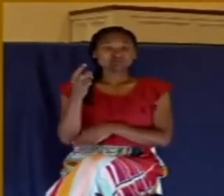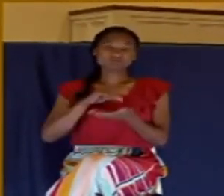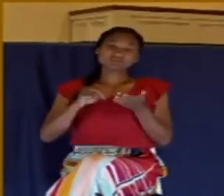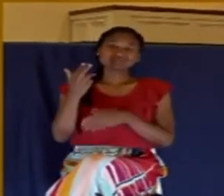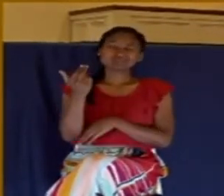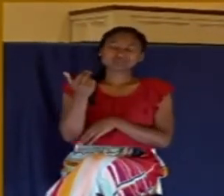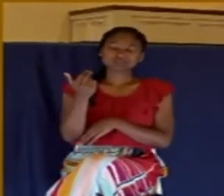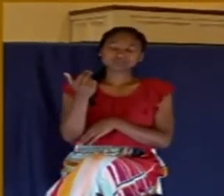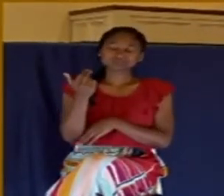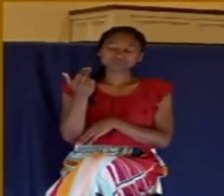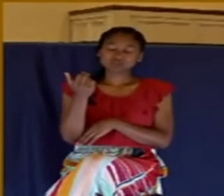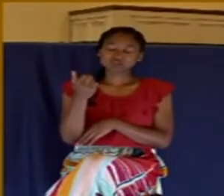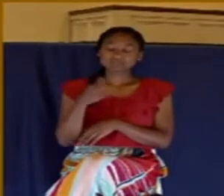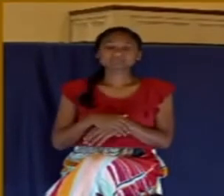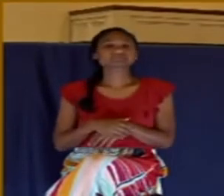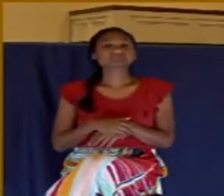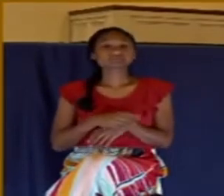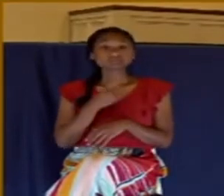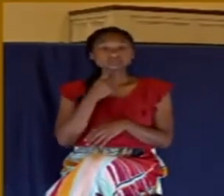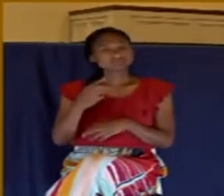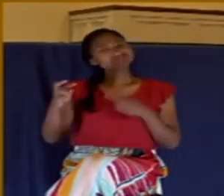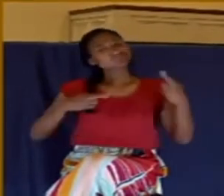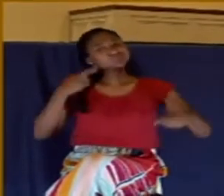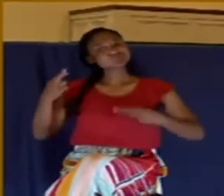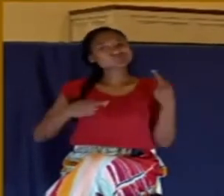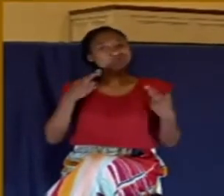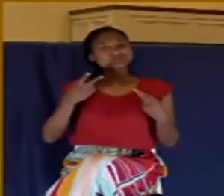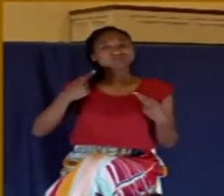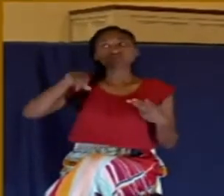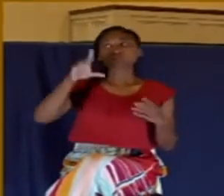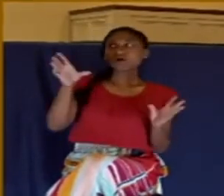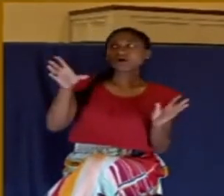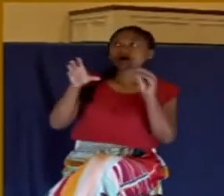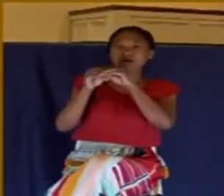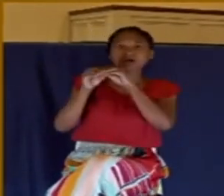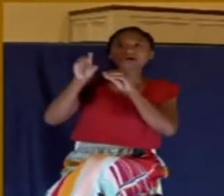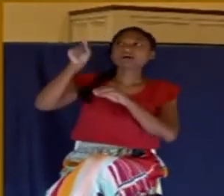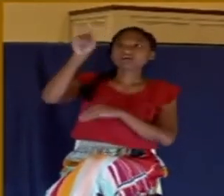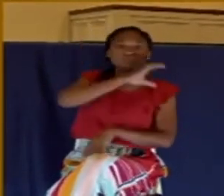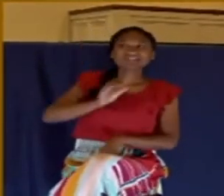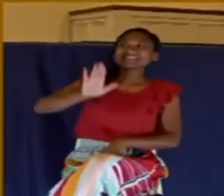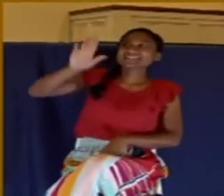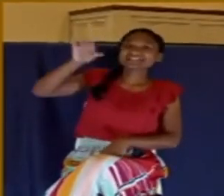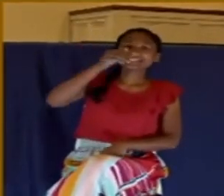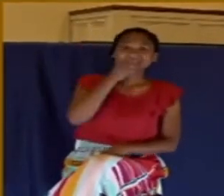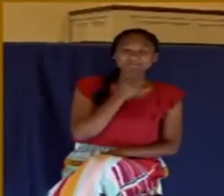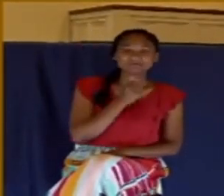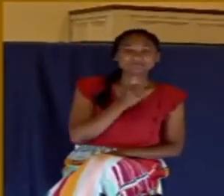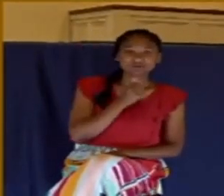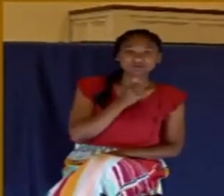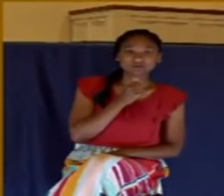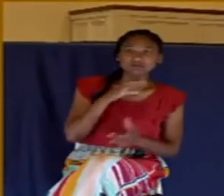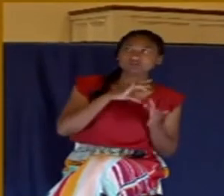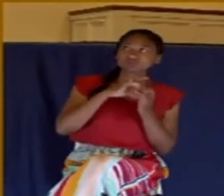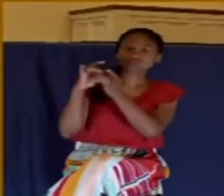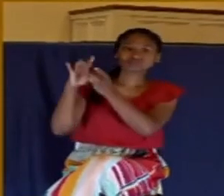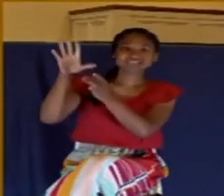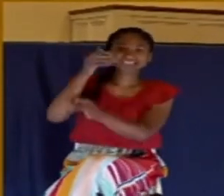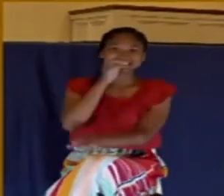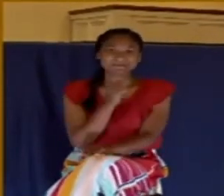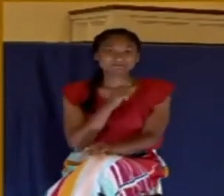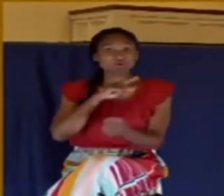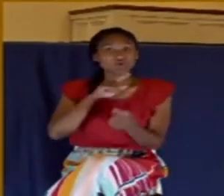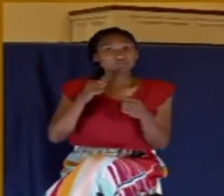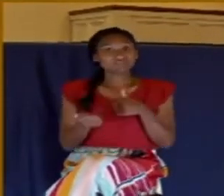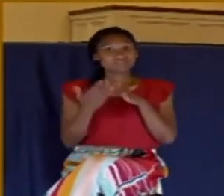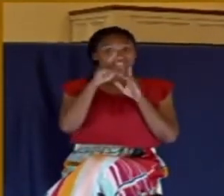verse 13. "But rejoice inasmuch as you are partakers of Christ's suffering." And that is, when you go through a